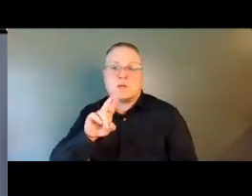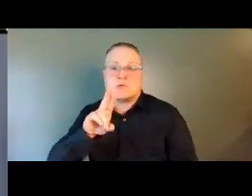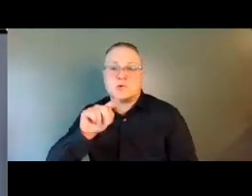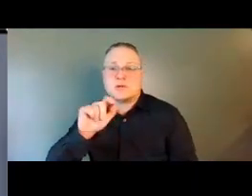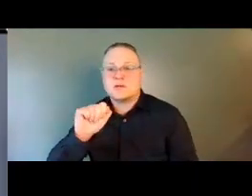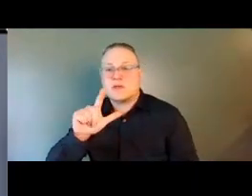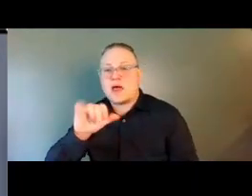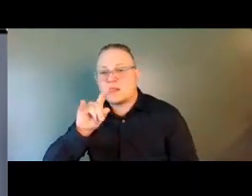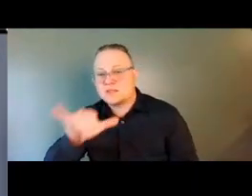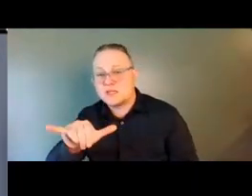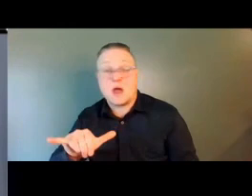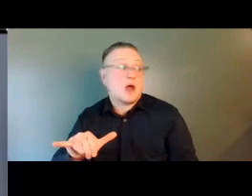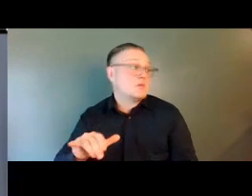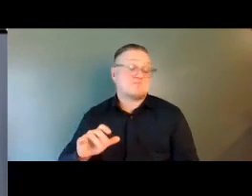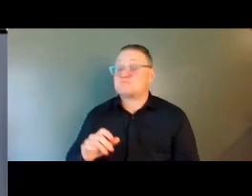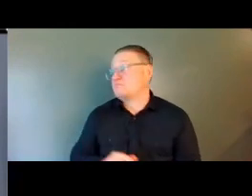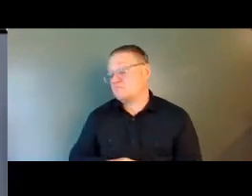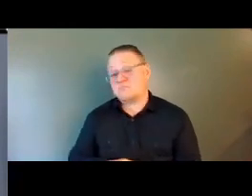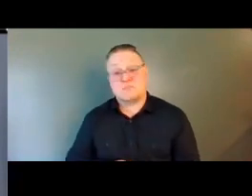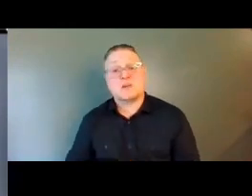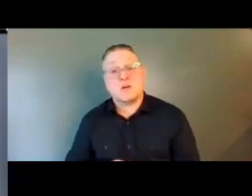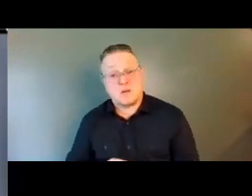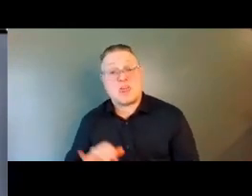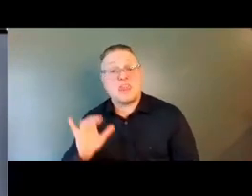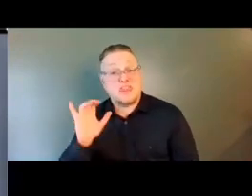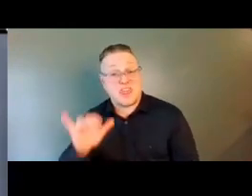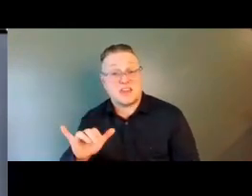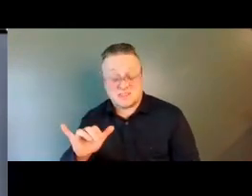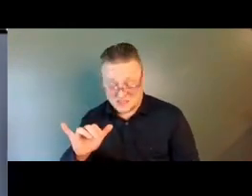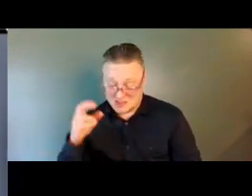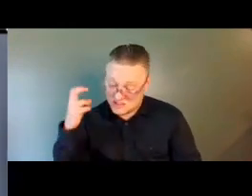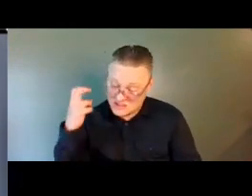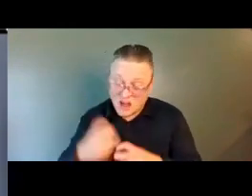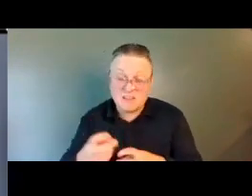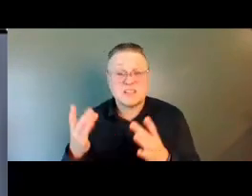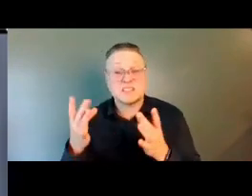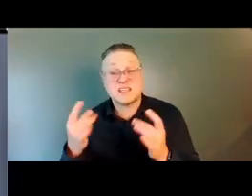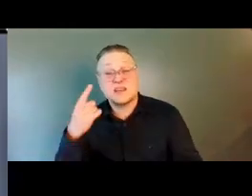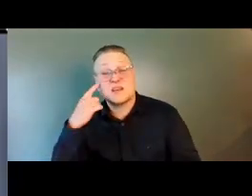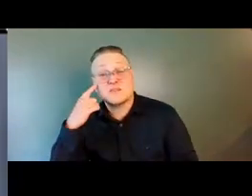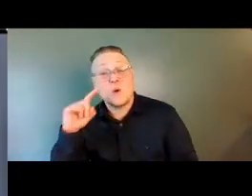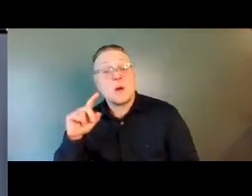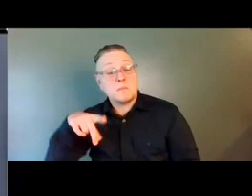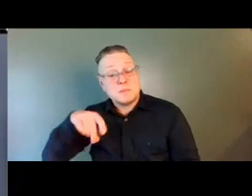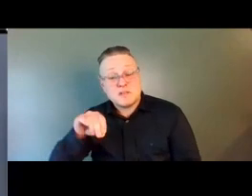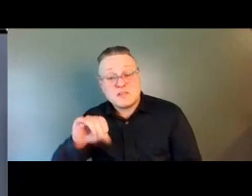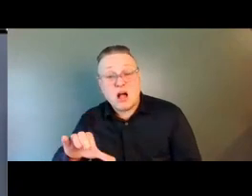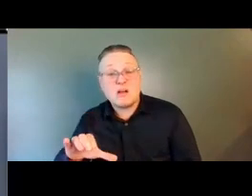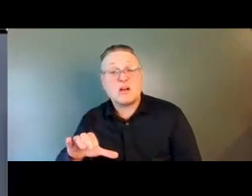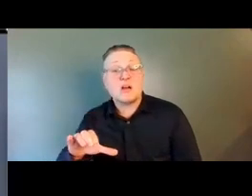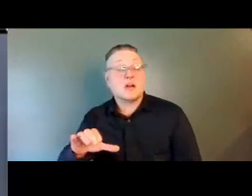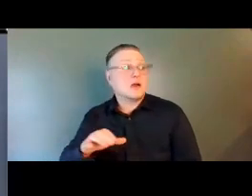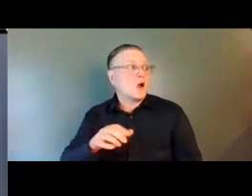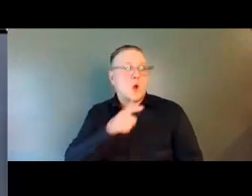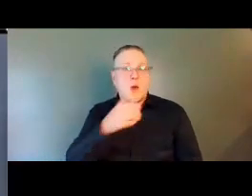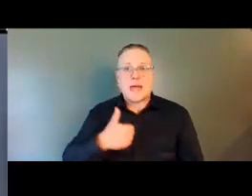police brutality that's taking place for people particularly who have mental health issues or people of color with mental health issues, and